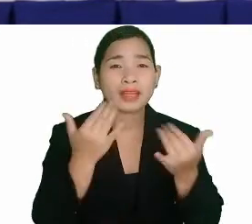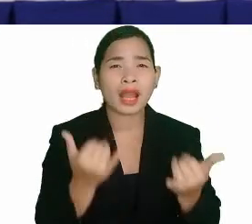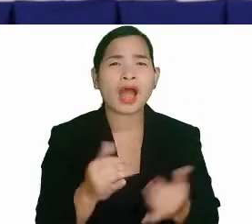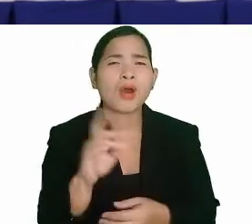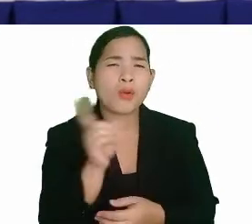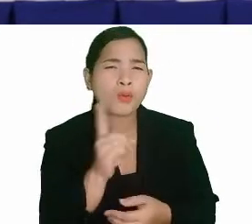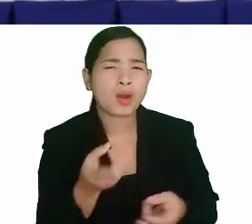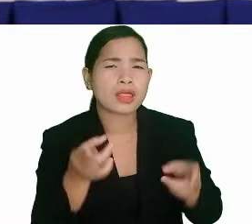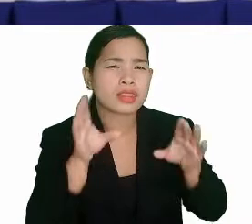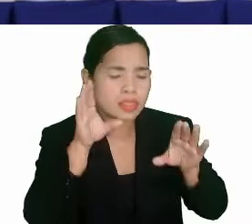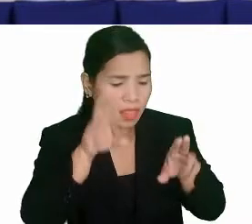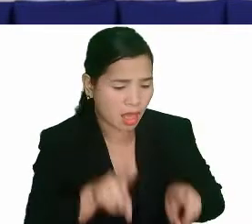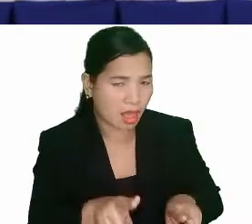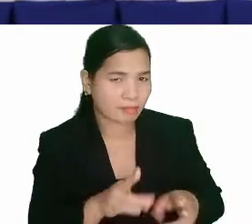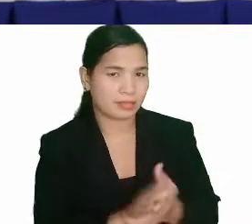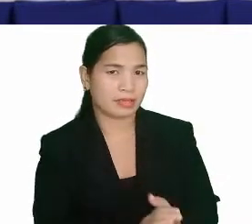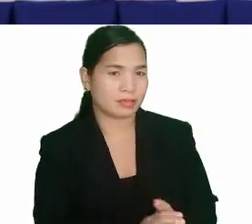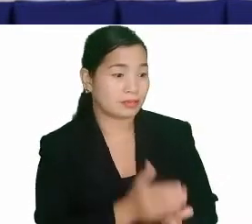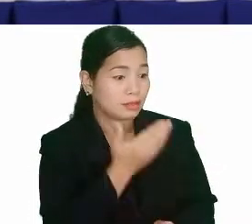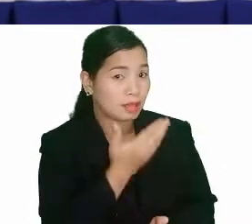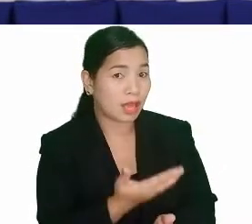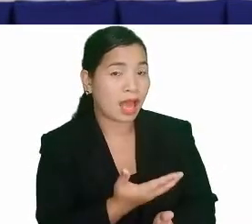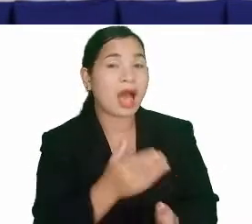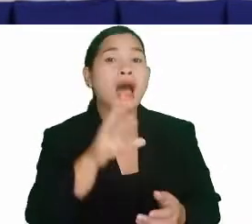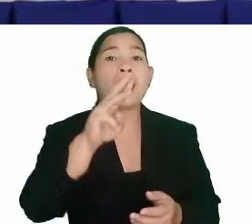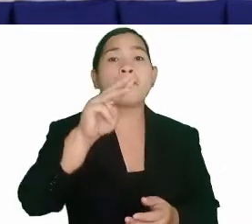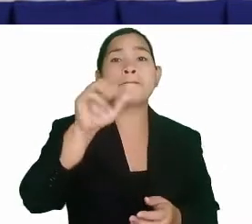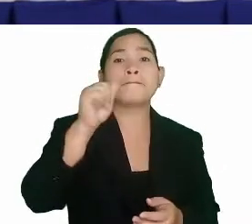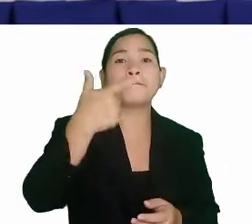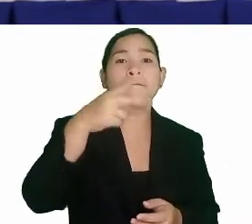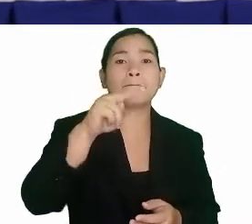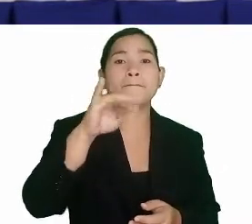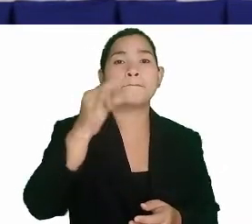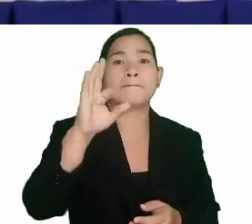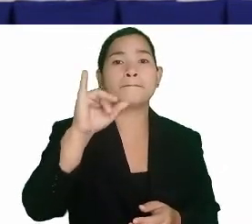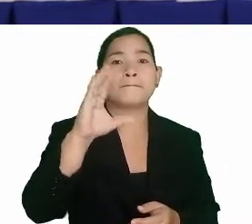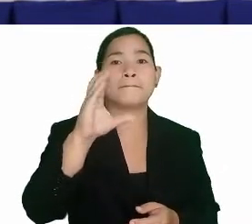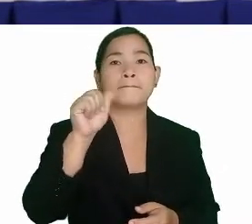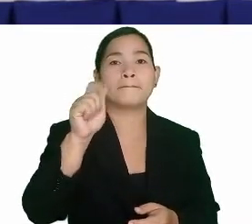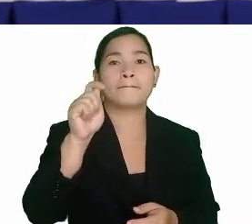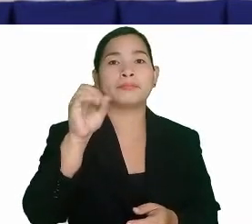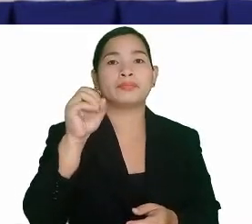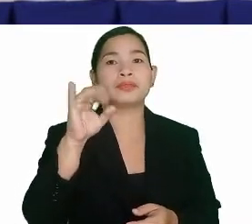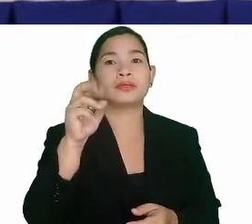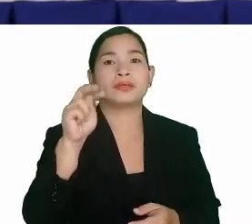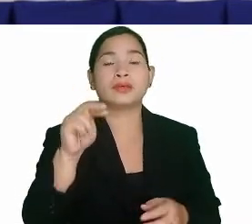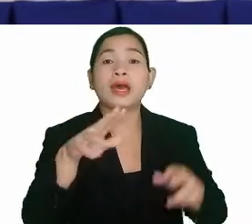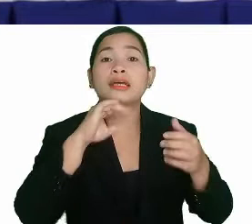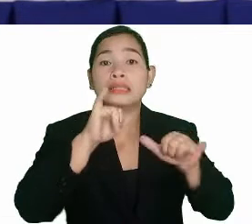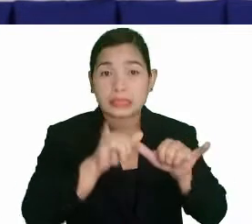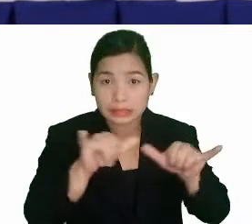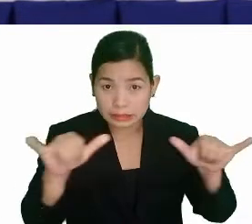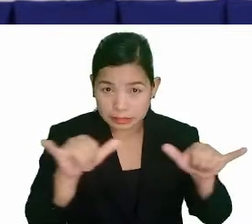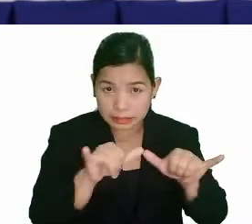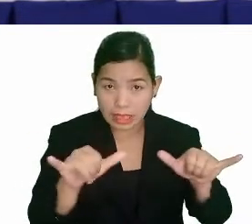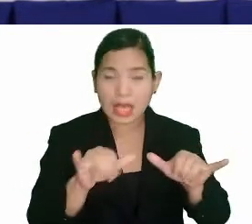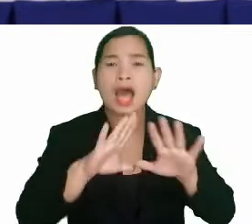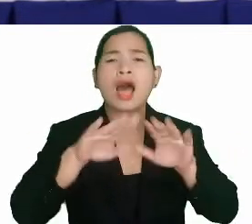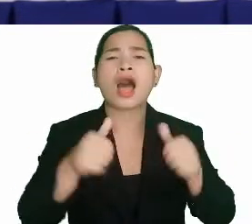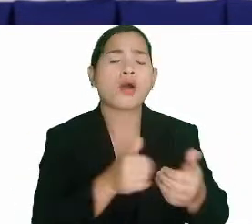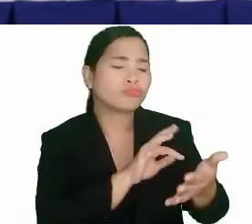microscope. Total magnification is the number of times the image of an object is enlarged. To compute the